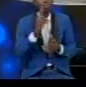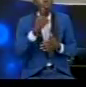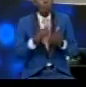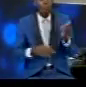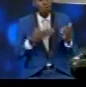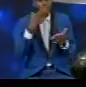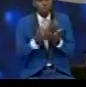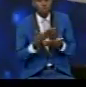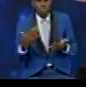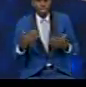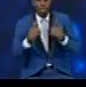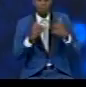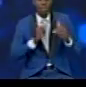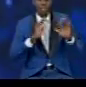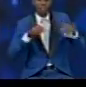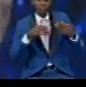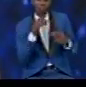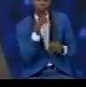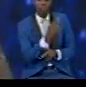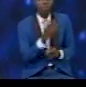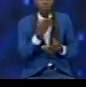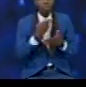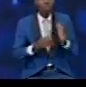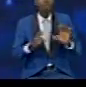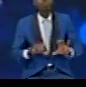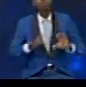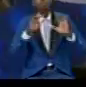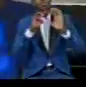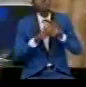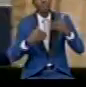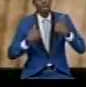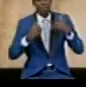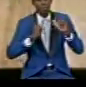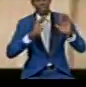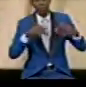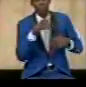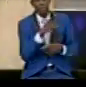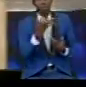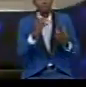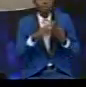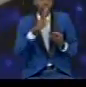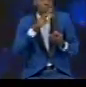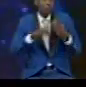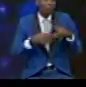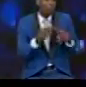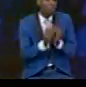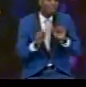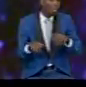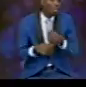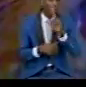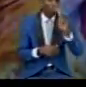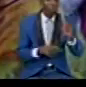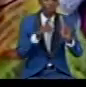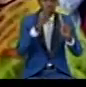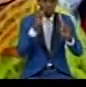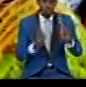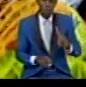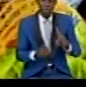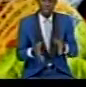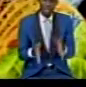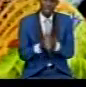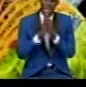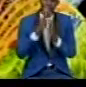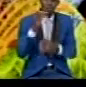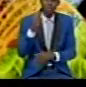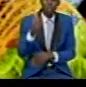them? What commitment have I given them? If you're going to be friends with anyone, you must ask yourself, what's